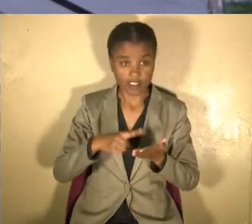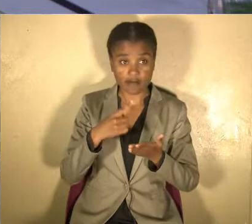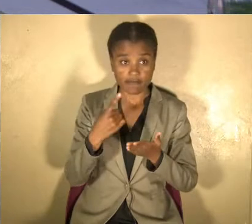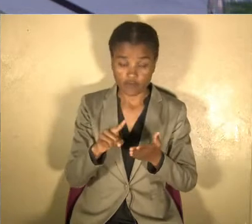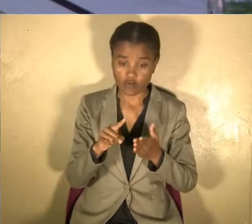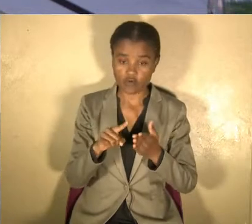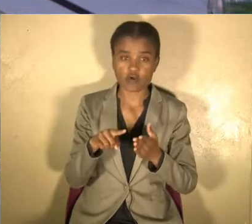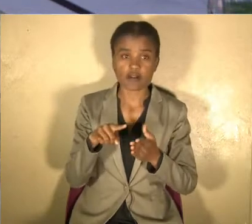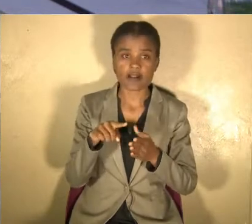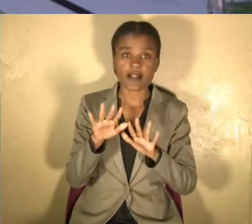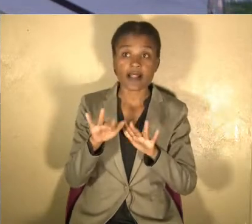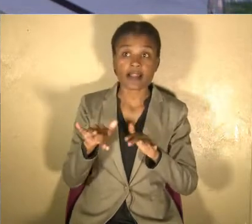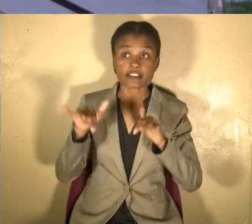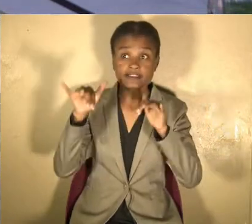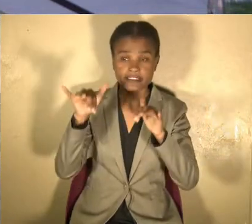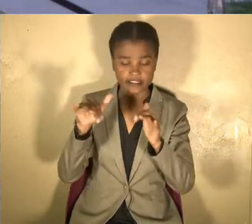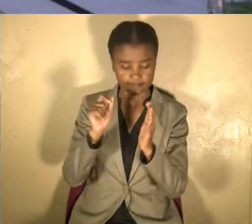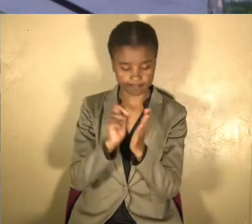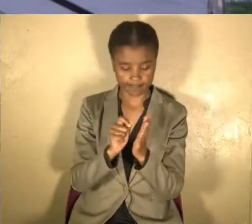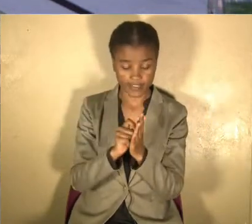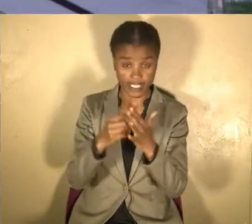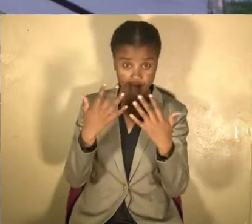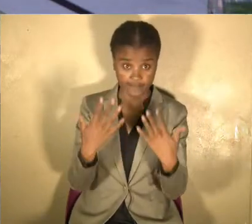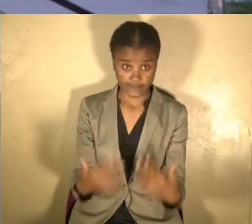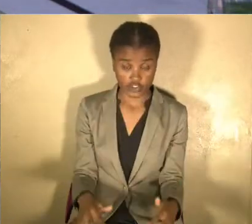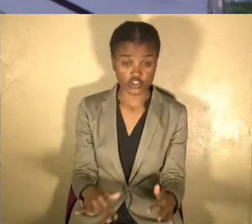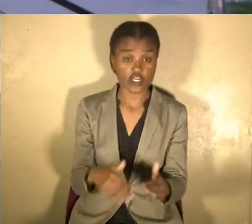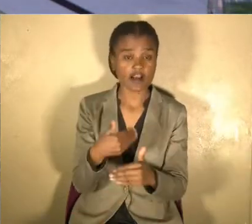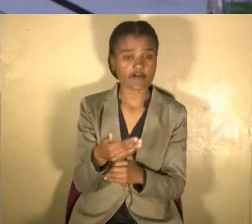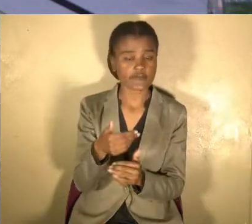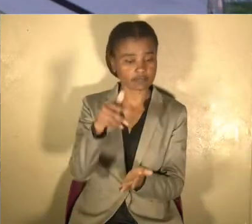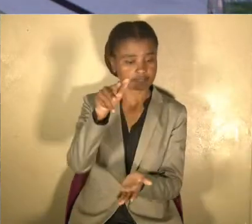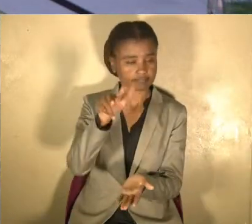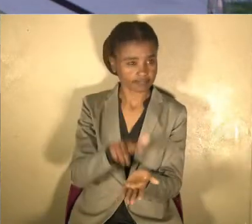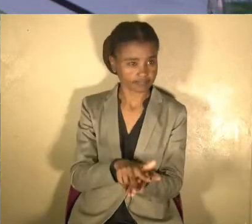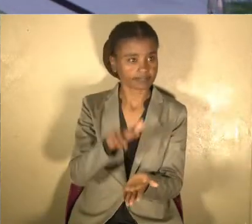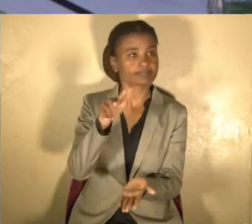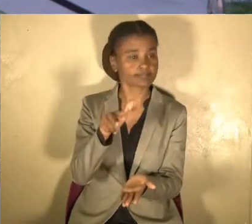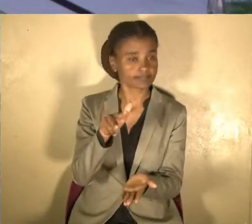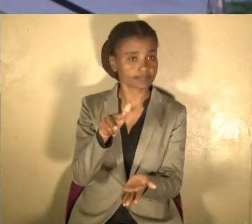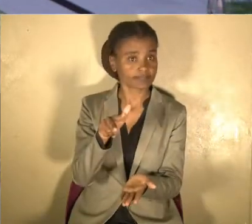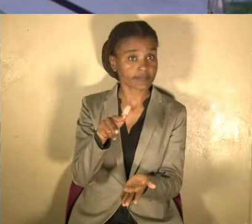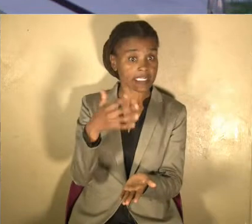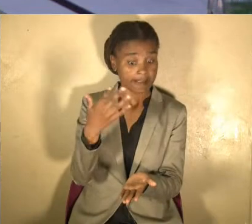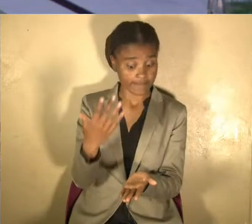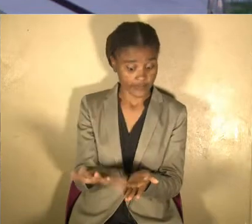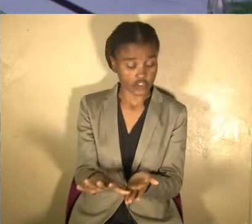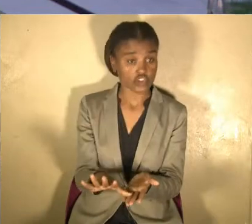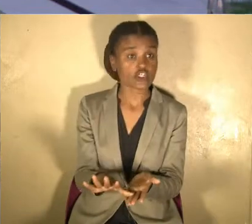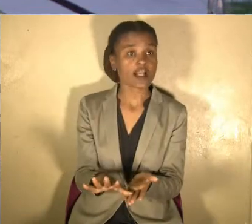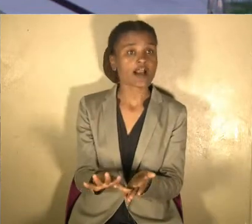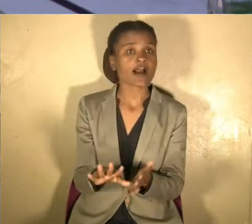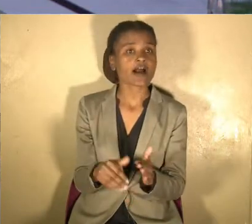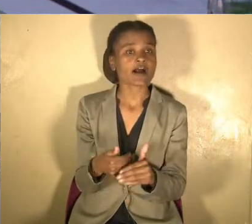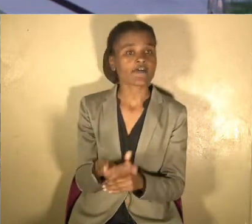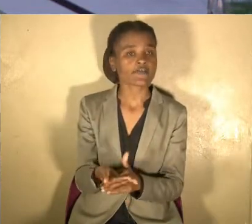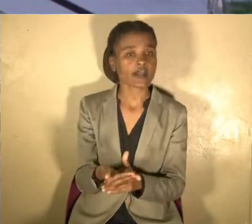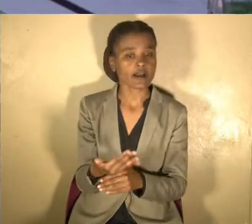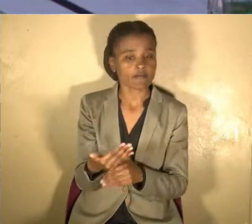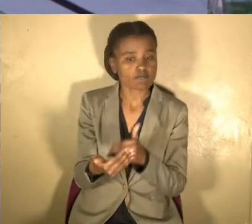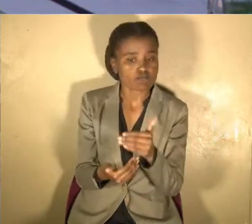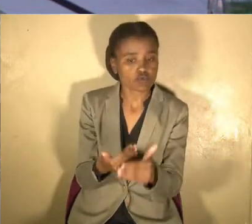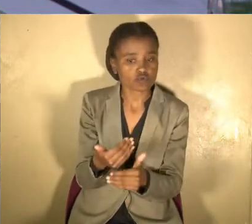adoption. Once those are adopted, the necessary process will kick in. We will forward that to